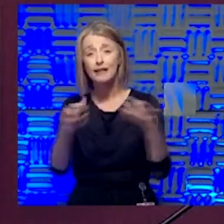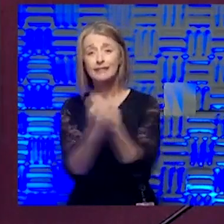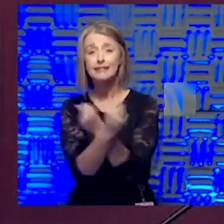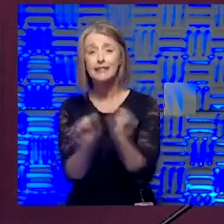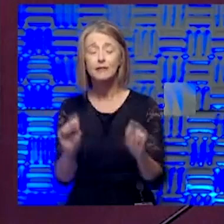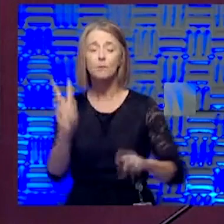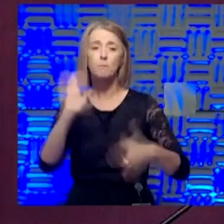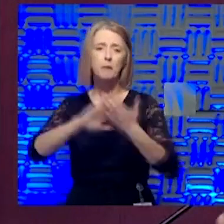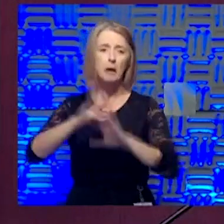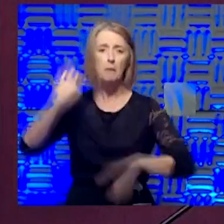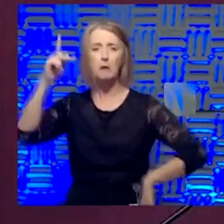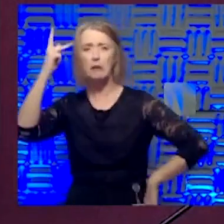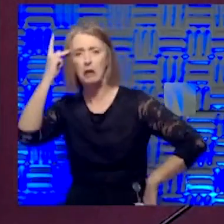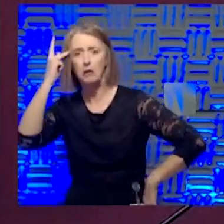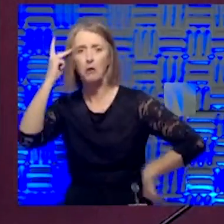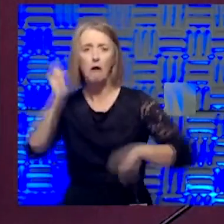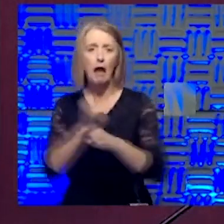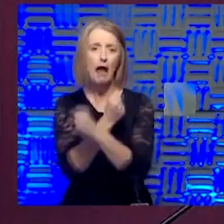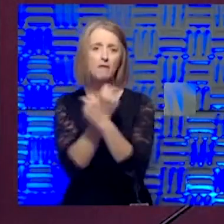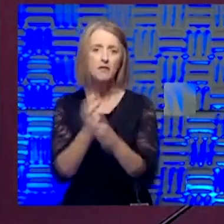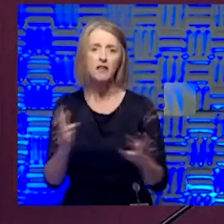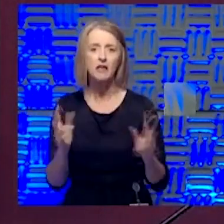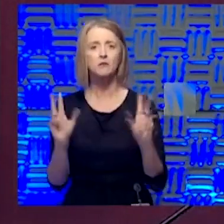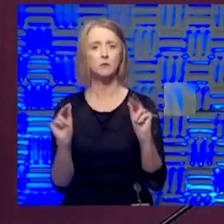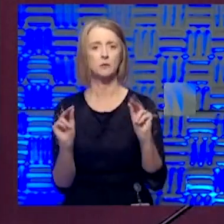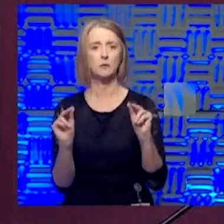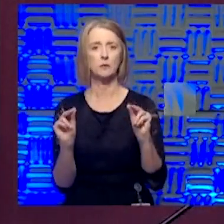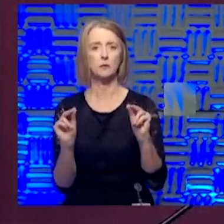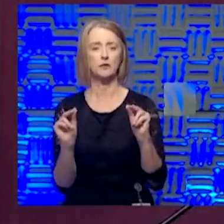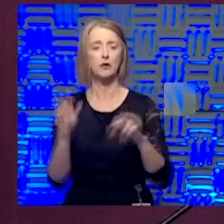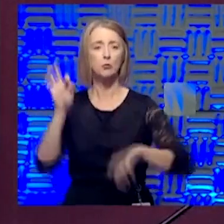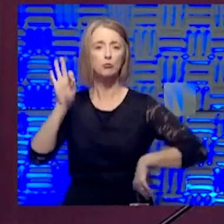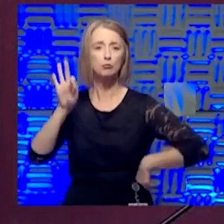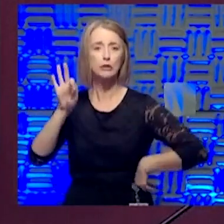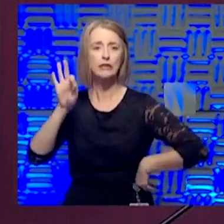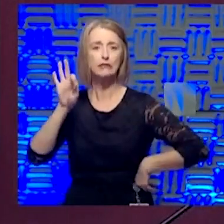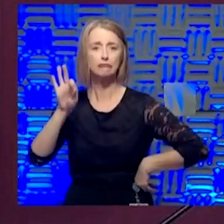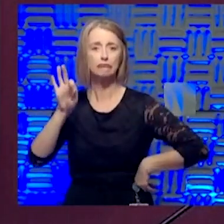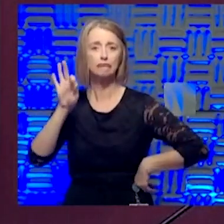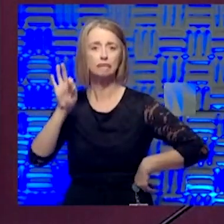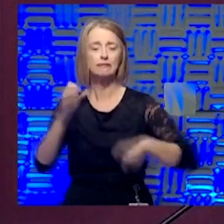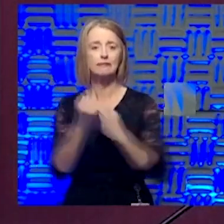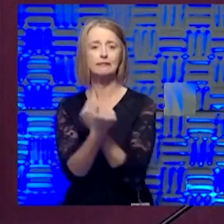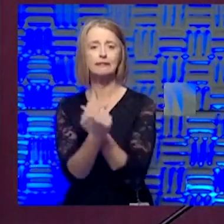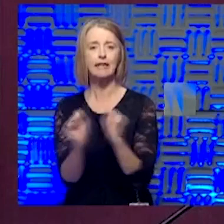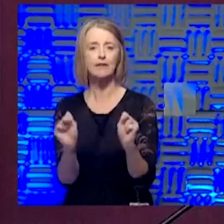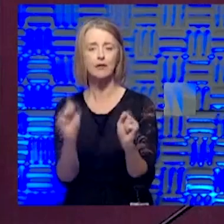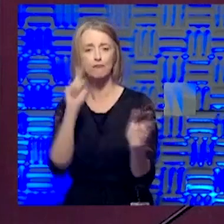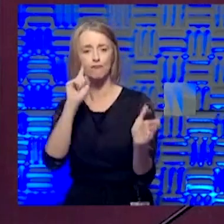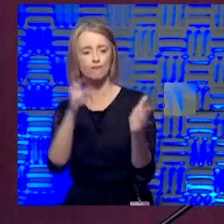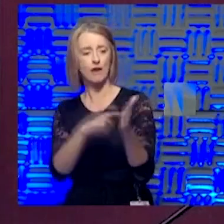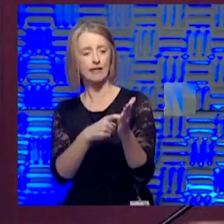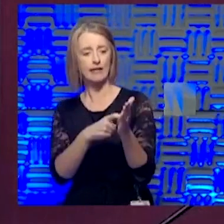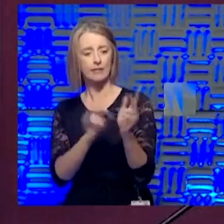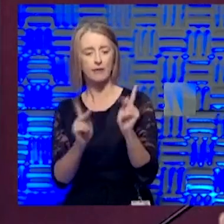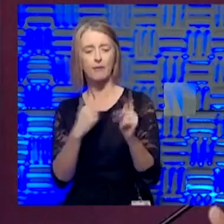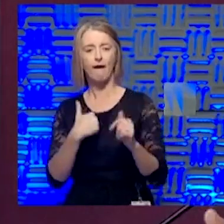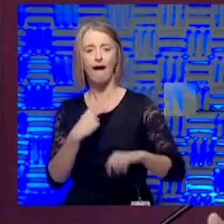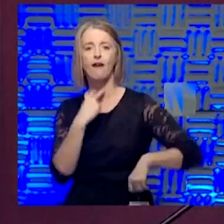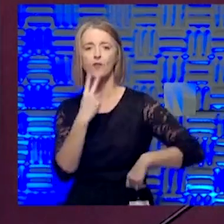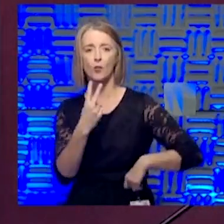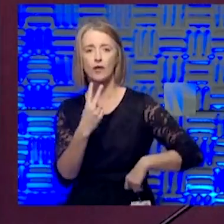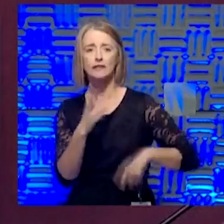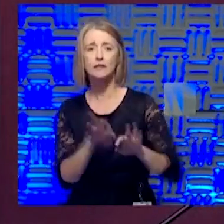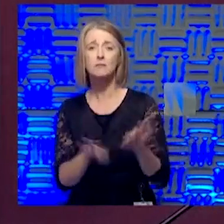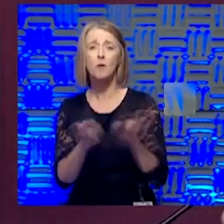you were saying. Don't try to politicize everything, but preach that safety and recognize that somebody has a voice and they have to get it